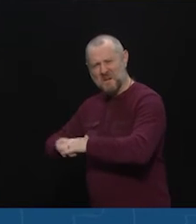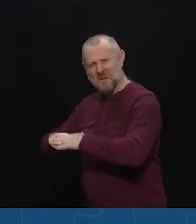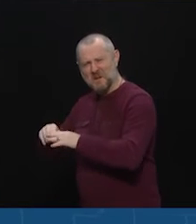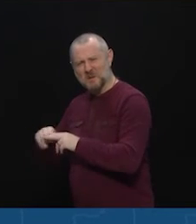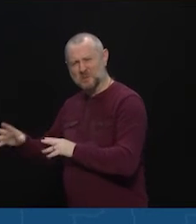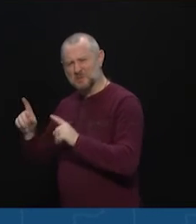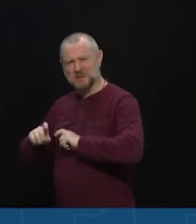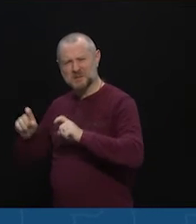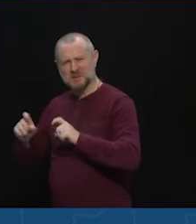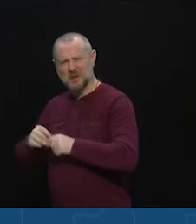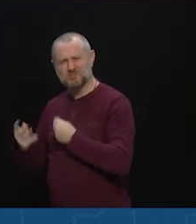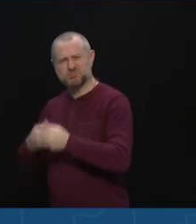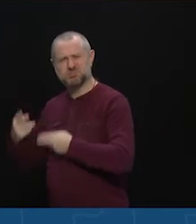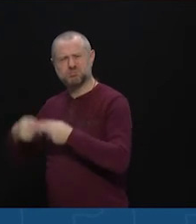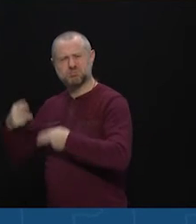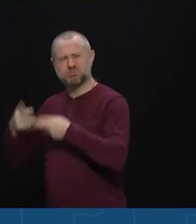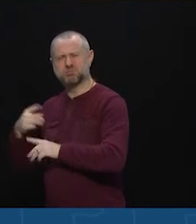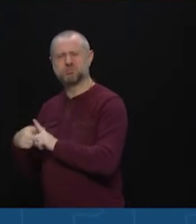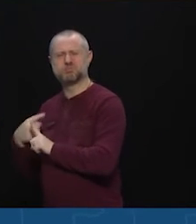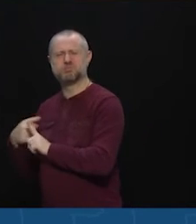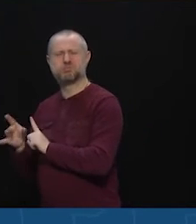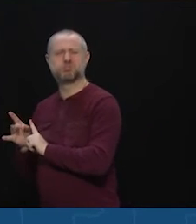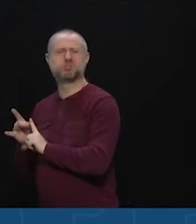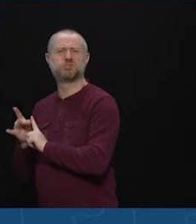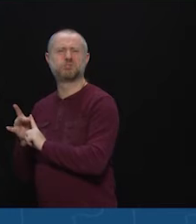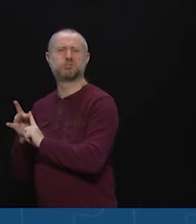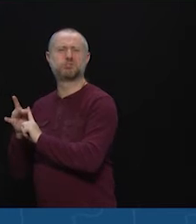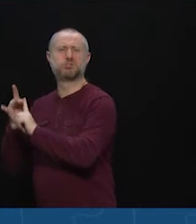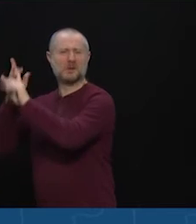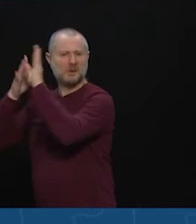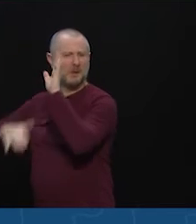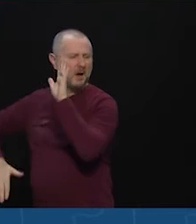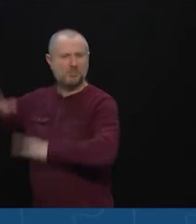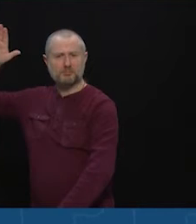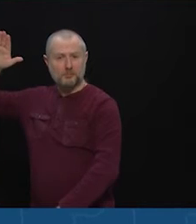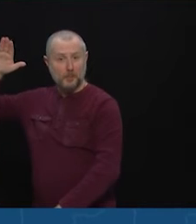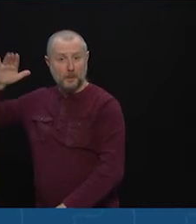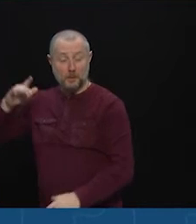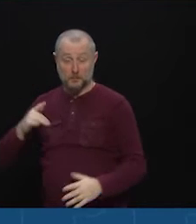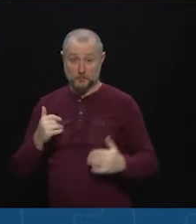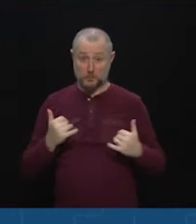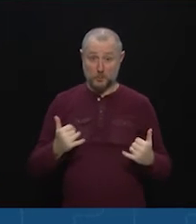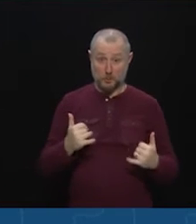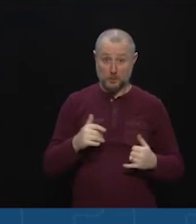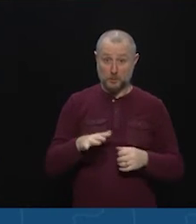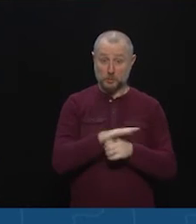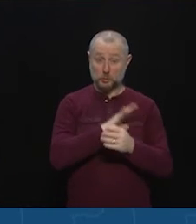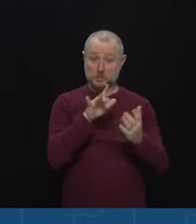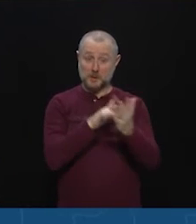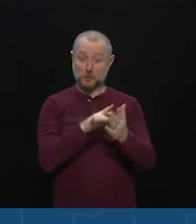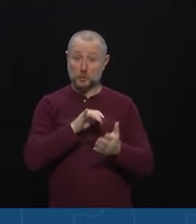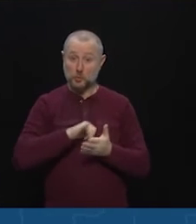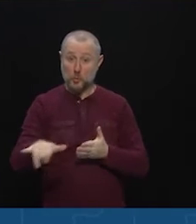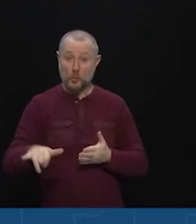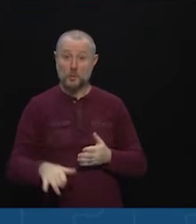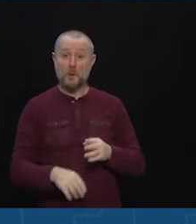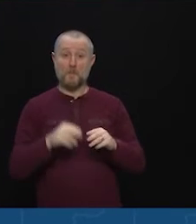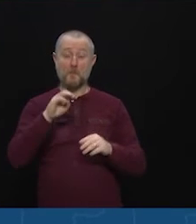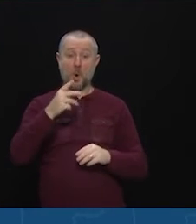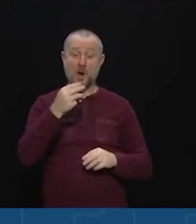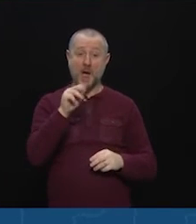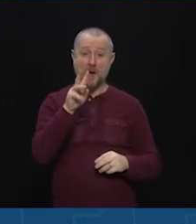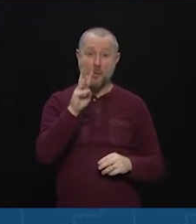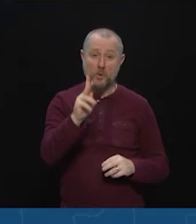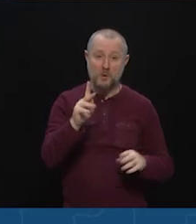the testing rates were very high, positive rates were high. And now this area, Central New York, Mohawk Valley, Western New York, they are catching up, they've caught